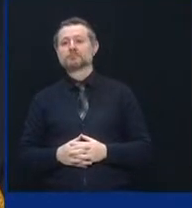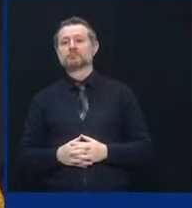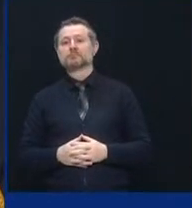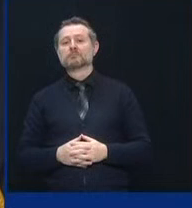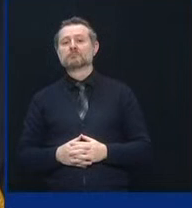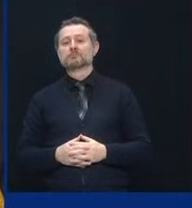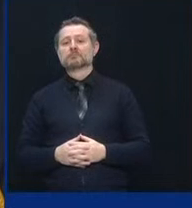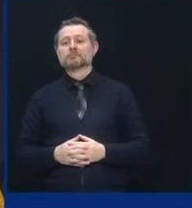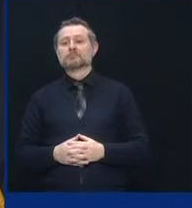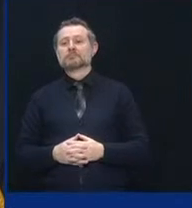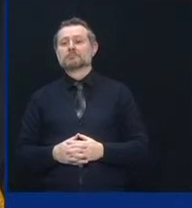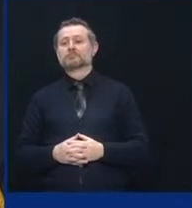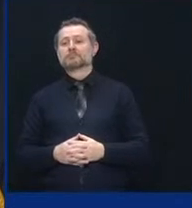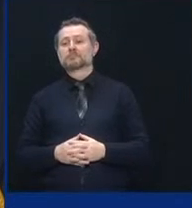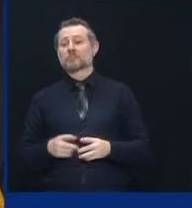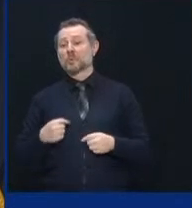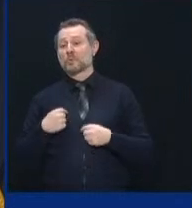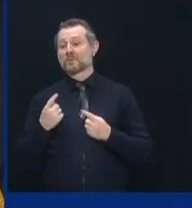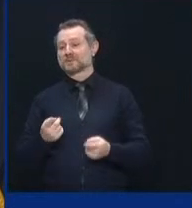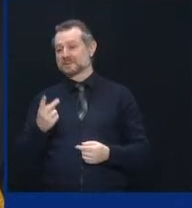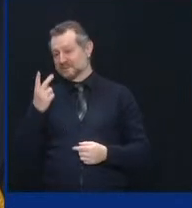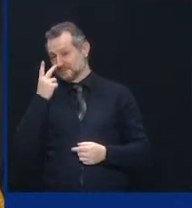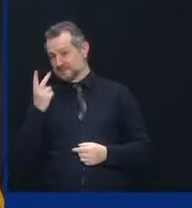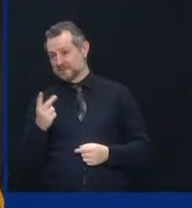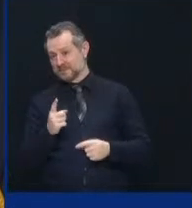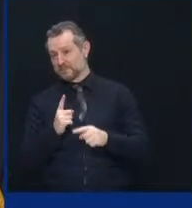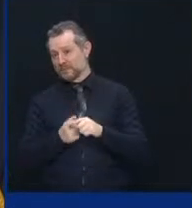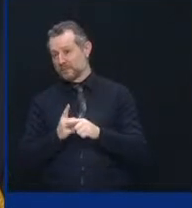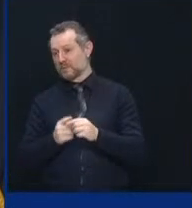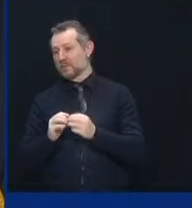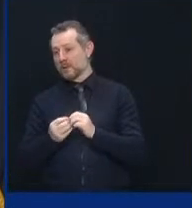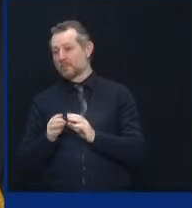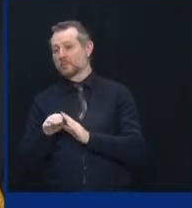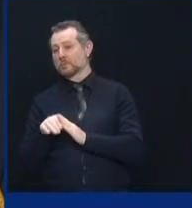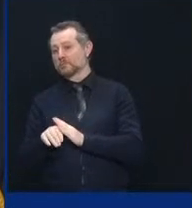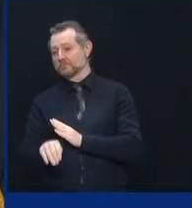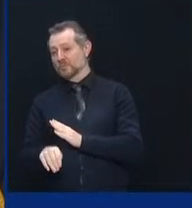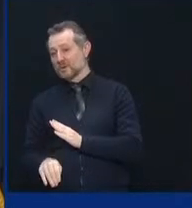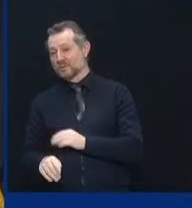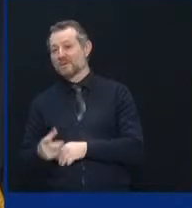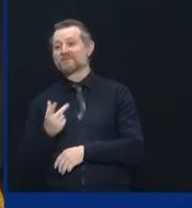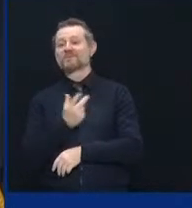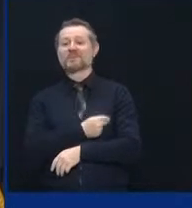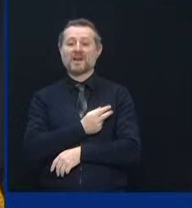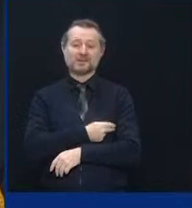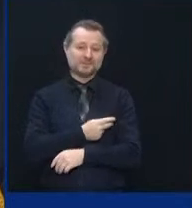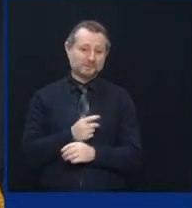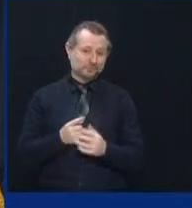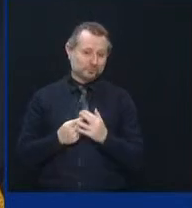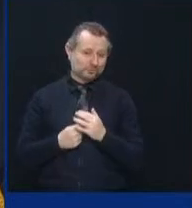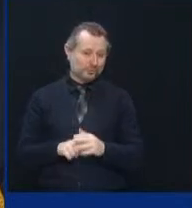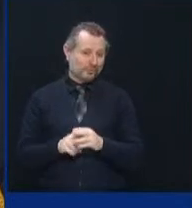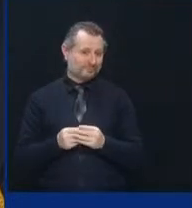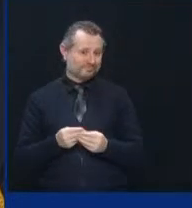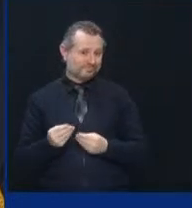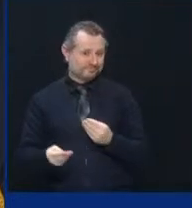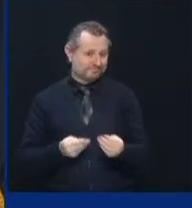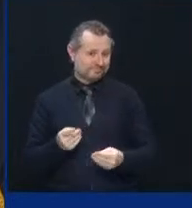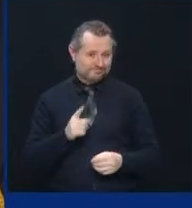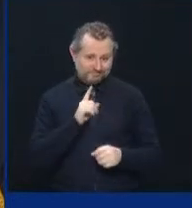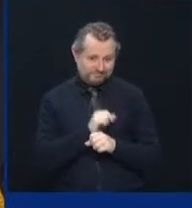that positivity number go down until the vaccines really start to kick in. The